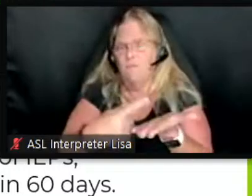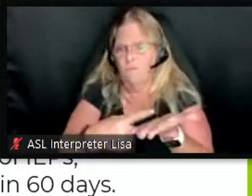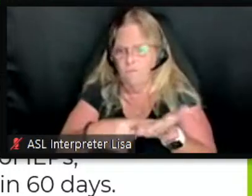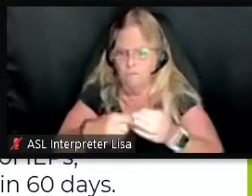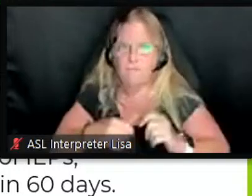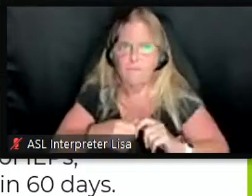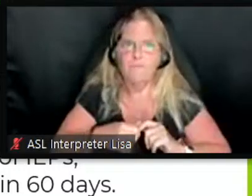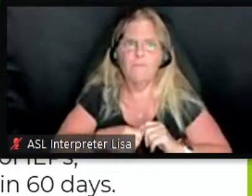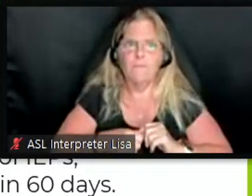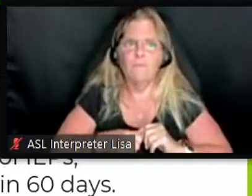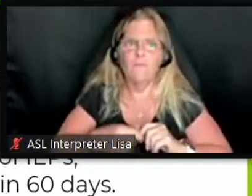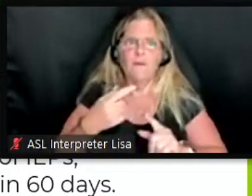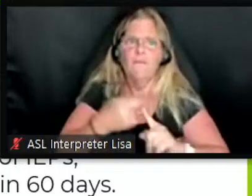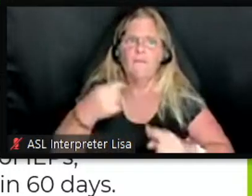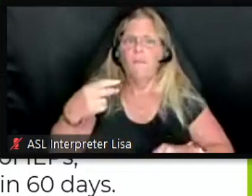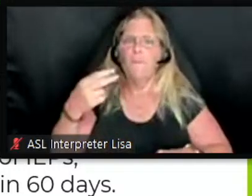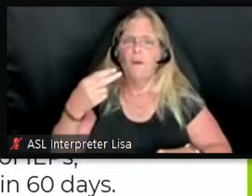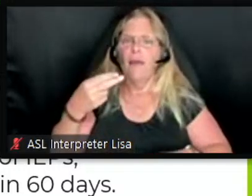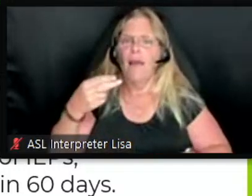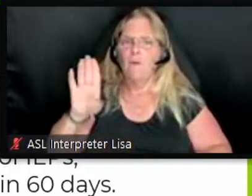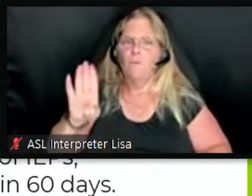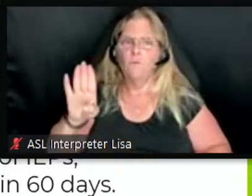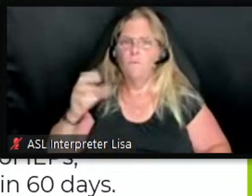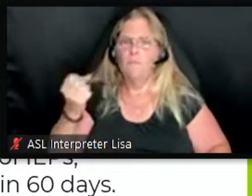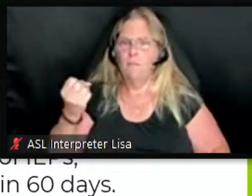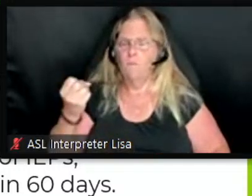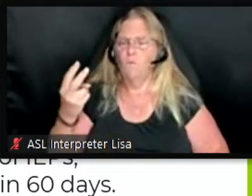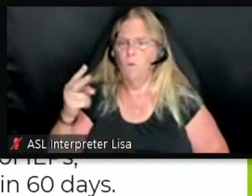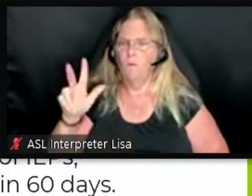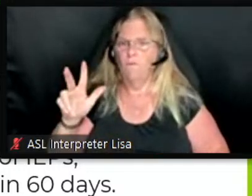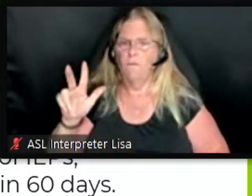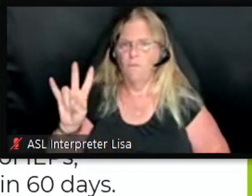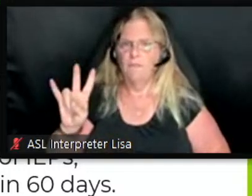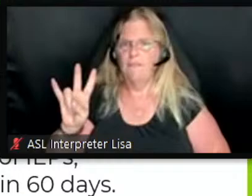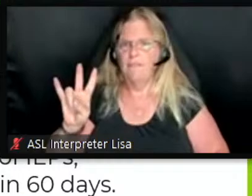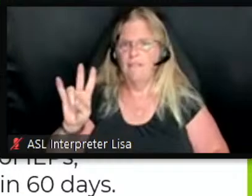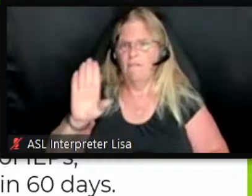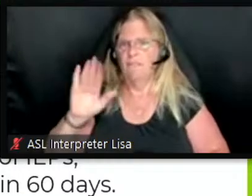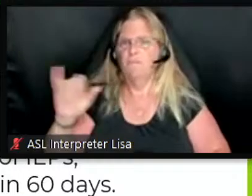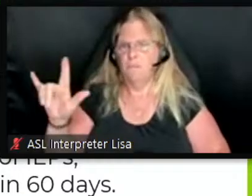1237 proposed. So we will consider that as well.